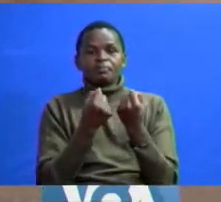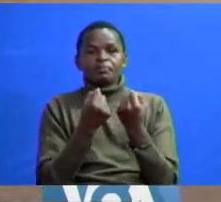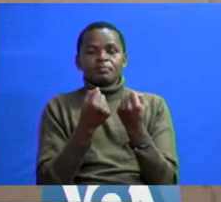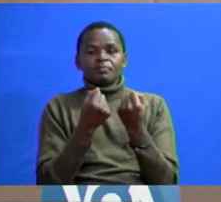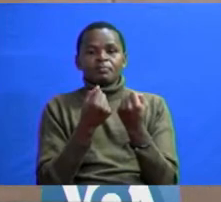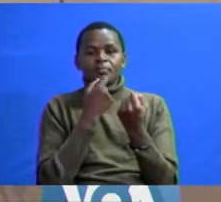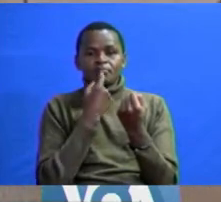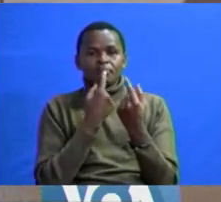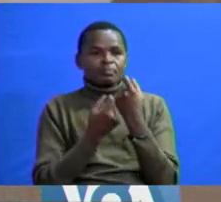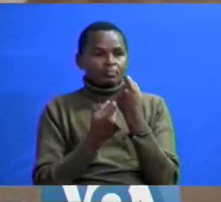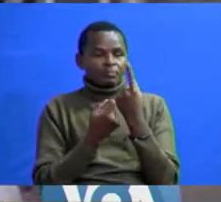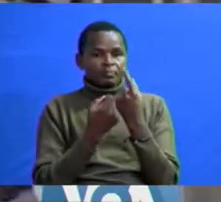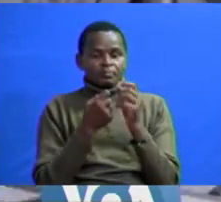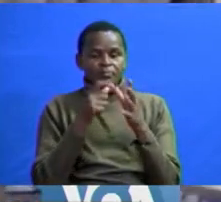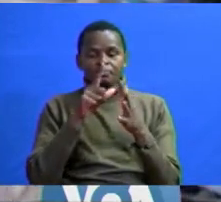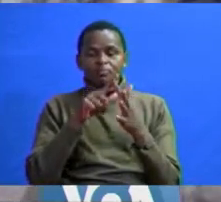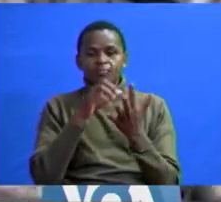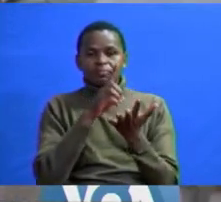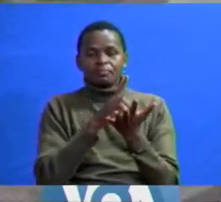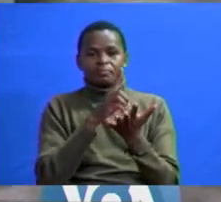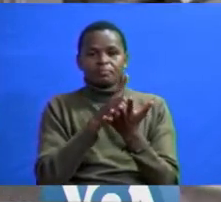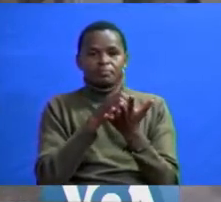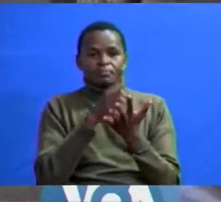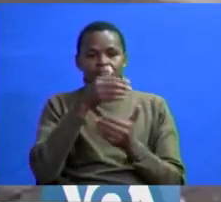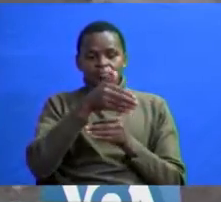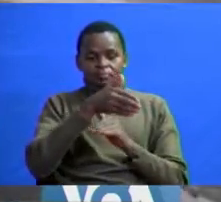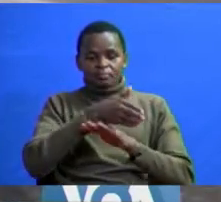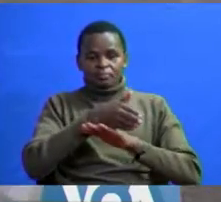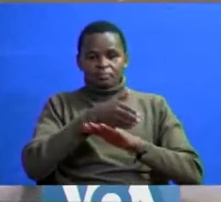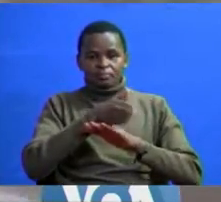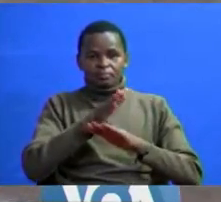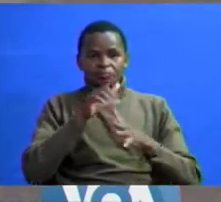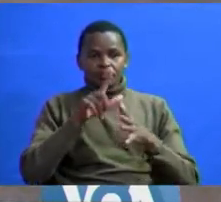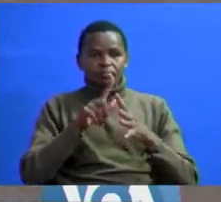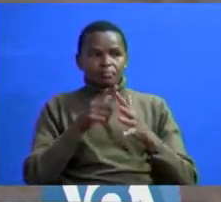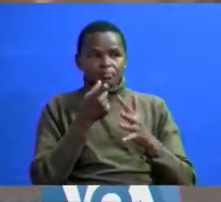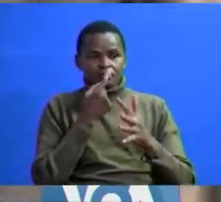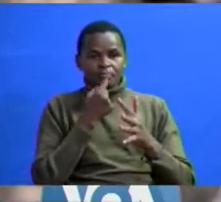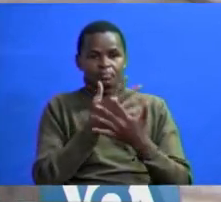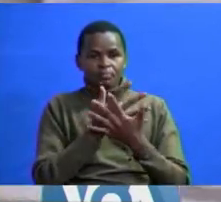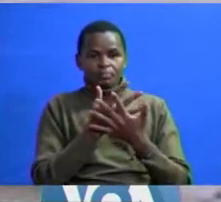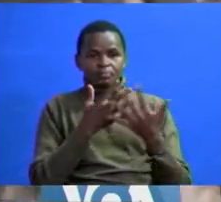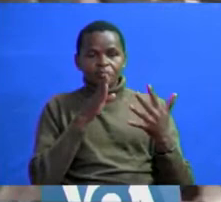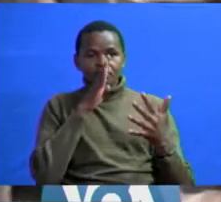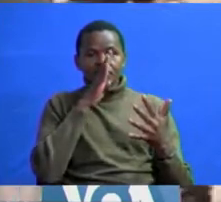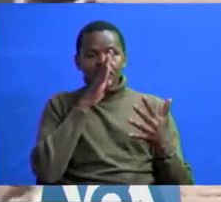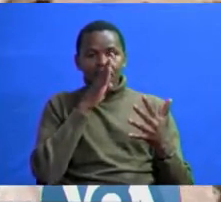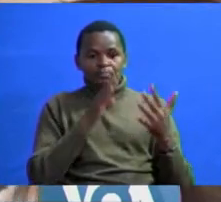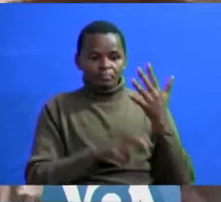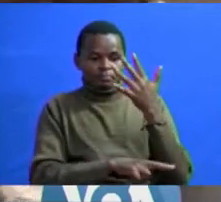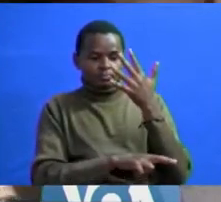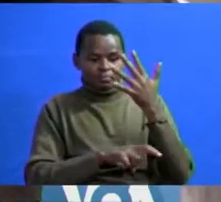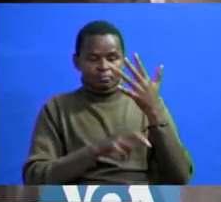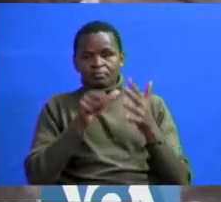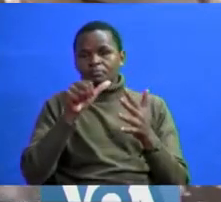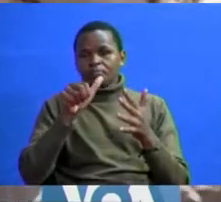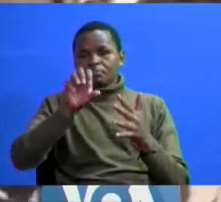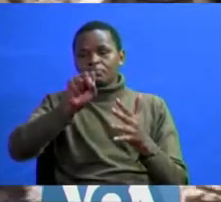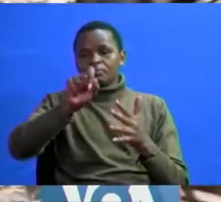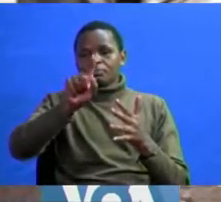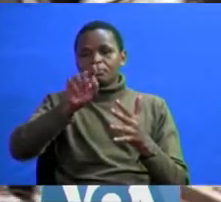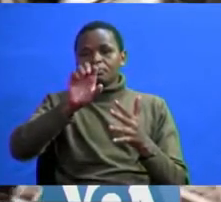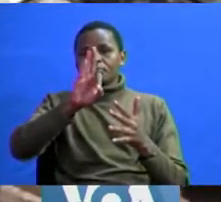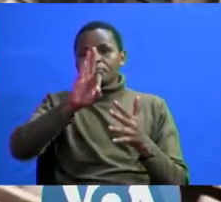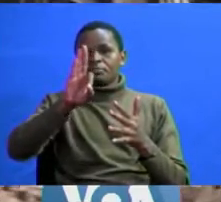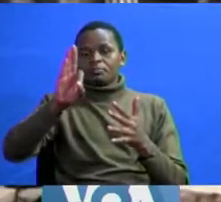The medical non-profit Doctors Without Borders said Tuesday that its medical facilities had been looted, while a staff member had already